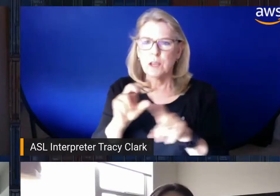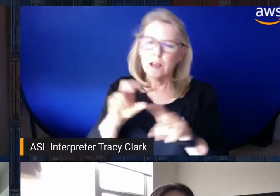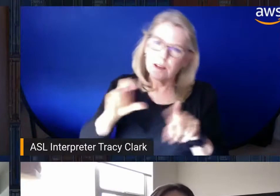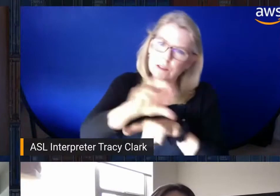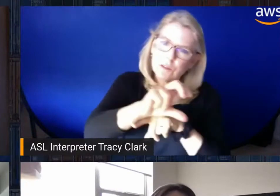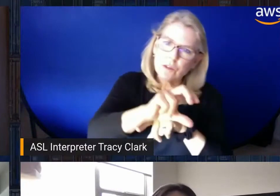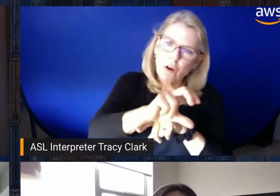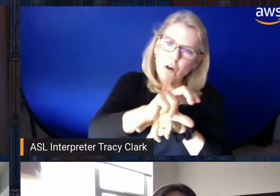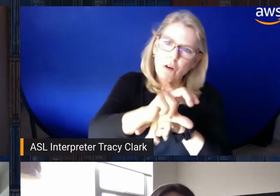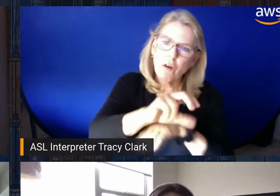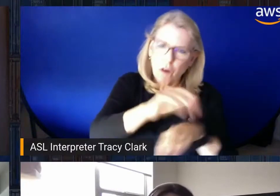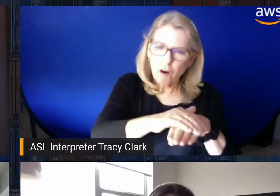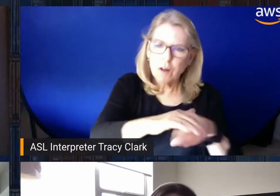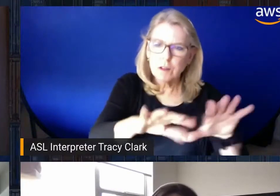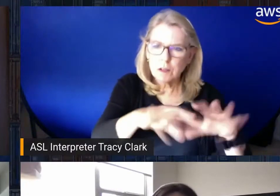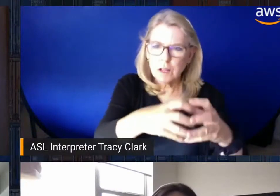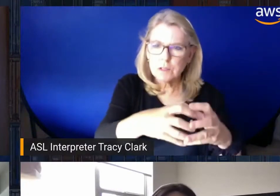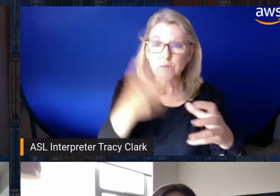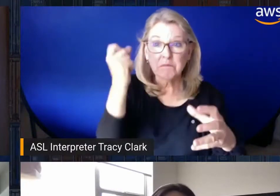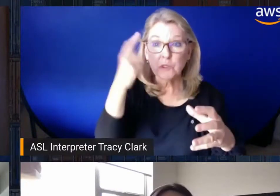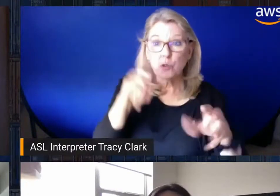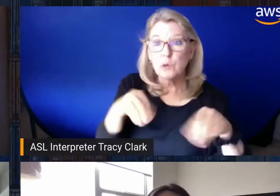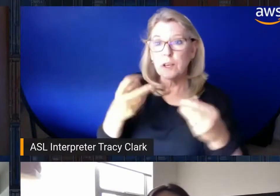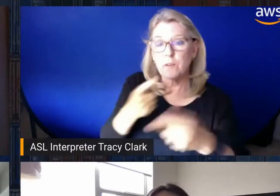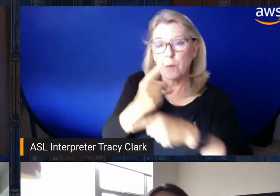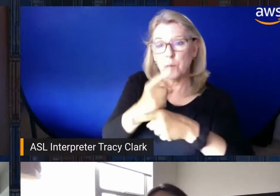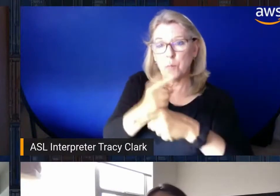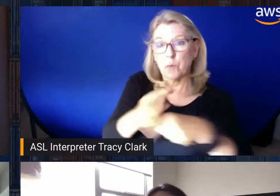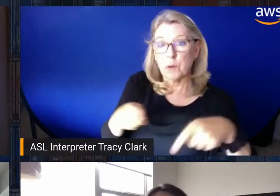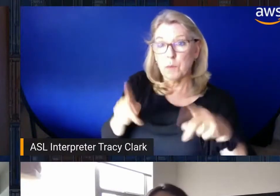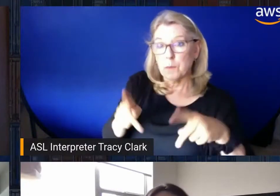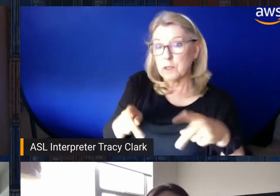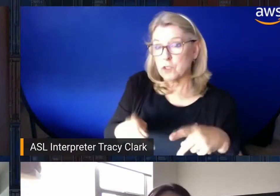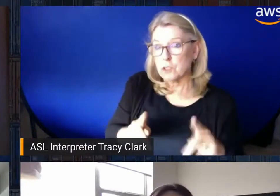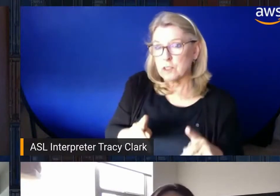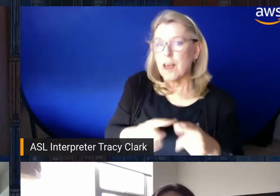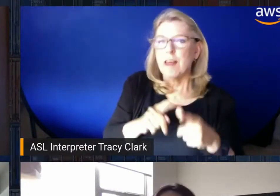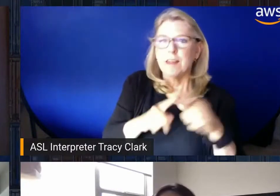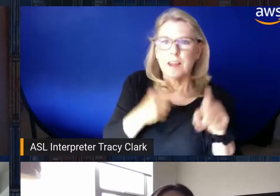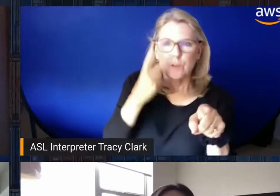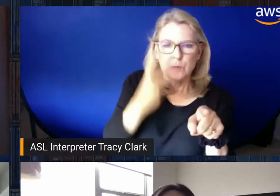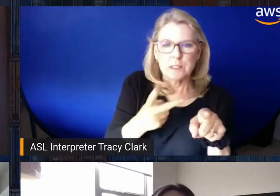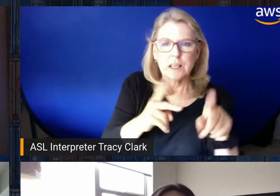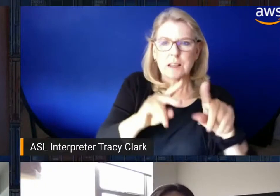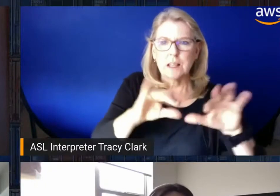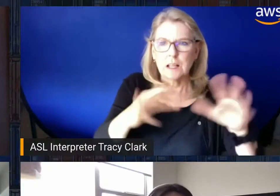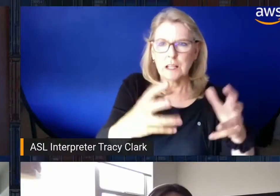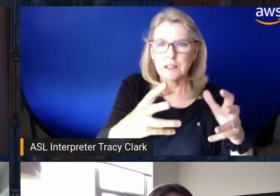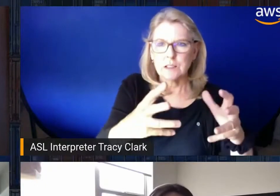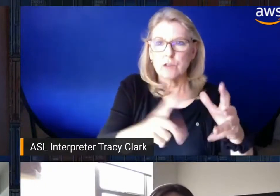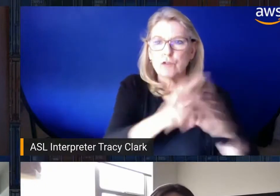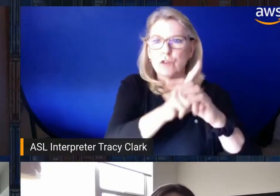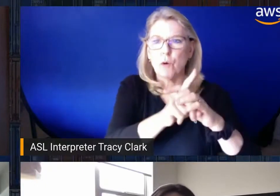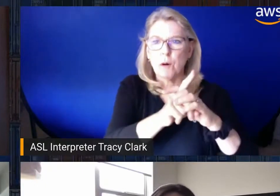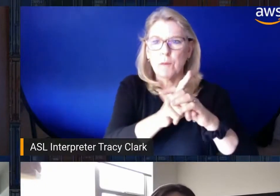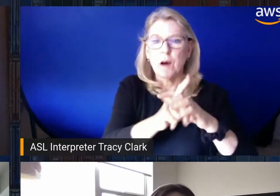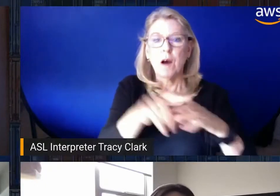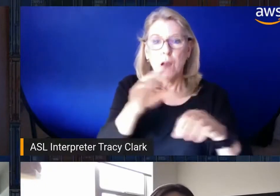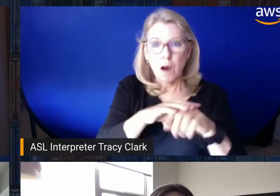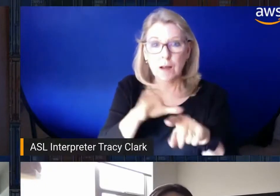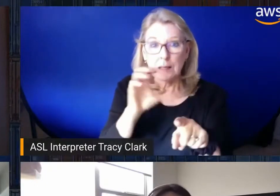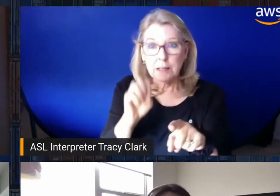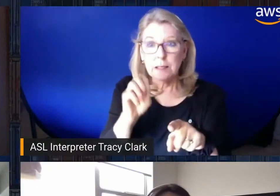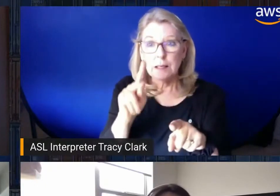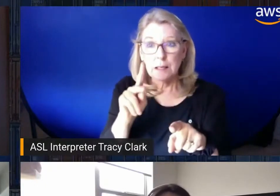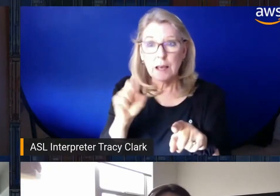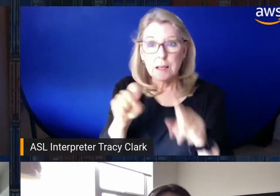appropriate permissions to it, you're going to be able to see the cluster showing up on the EKS console side by side with your EKS cluster in the cloud.